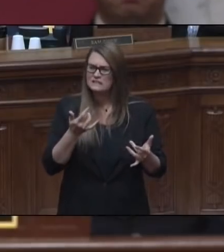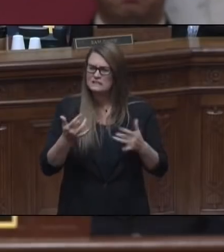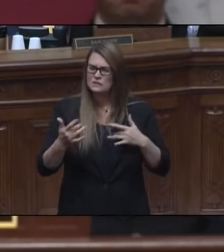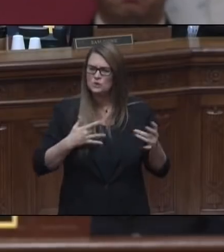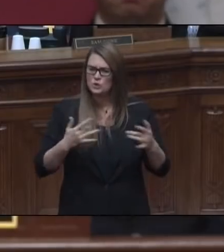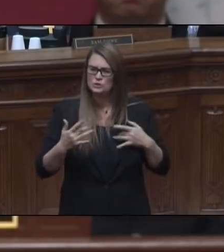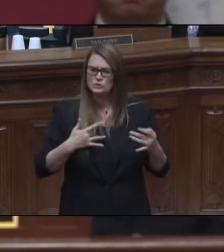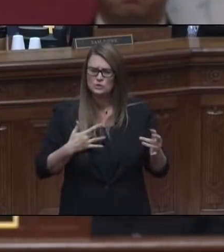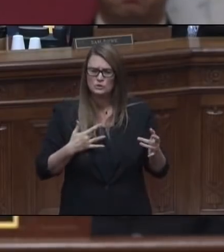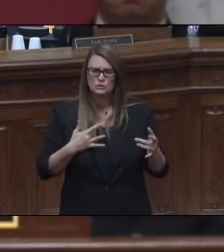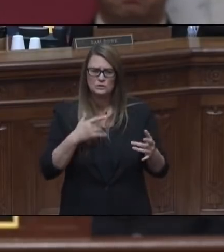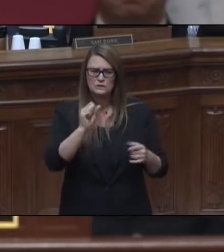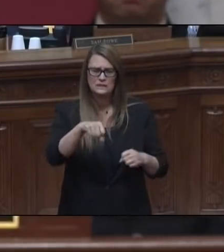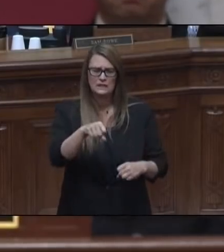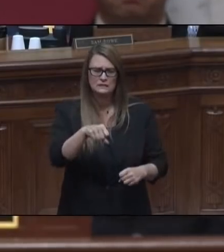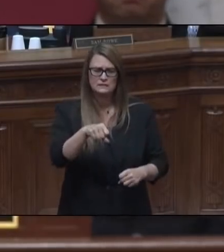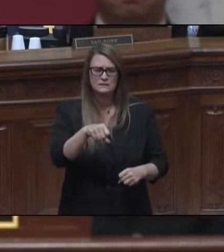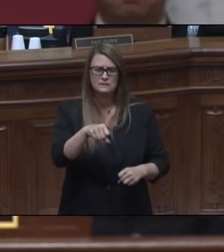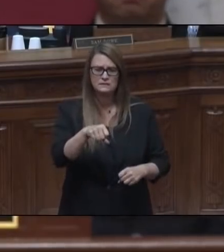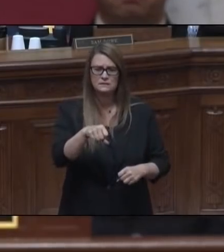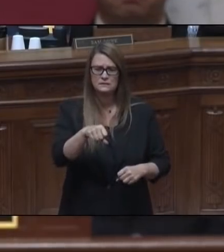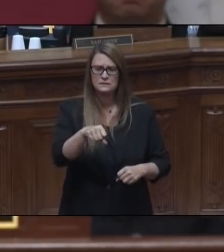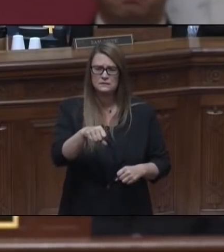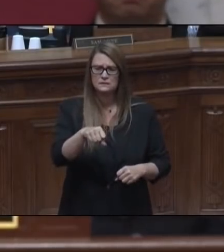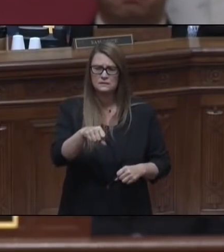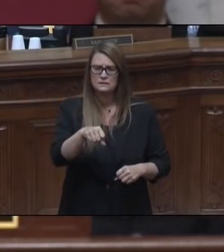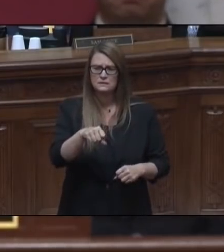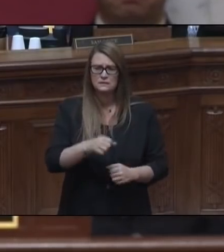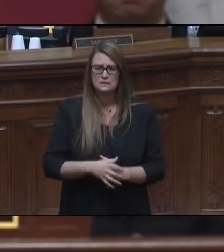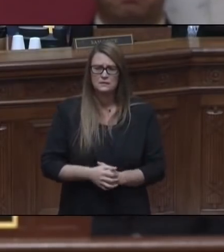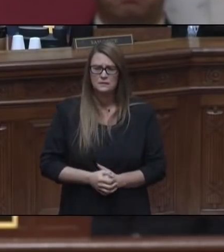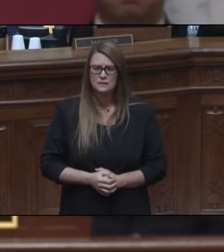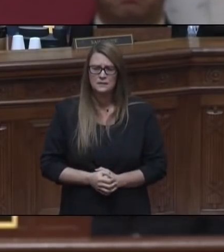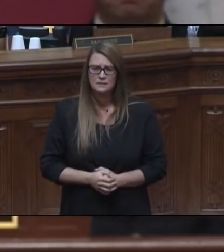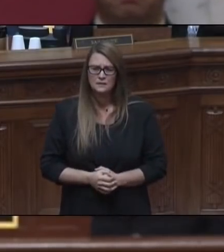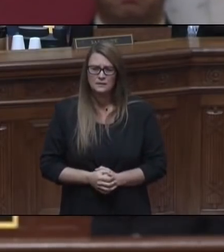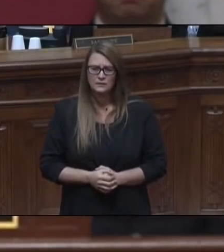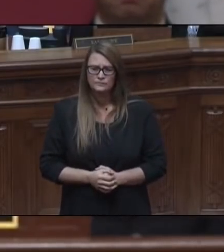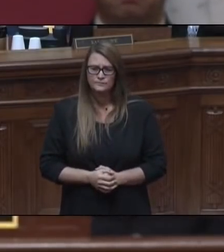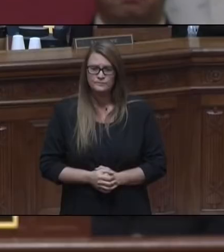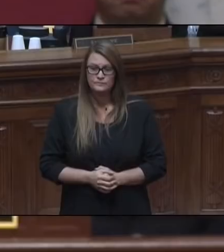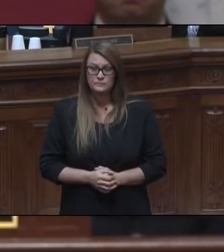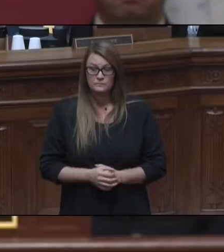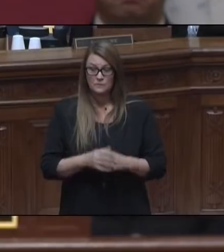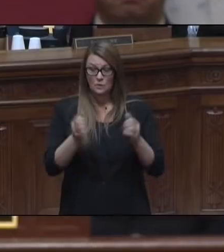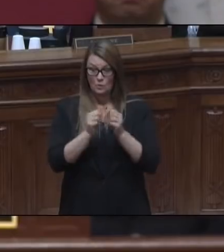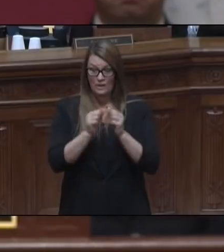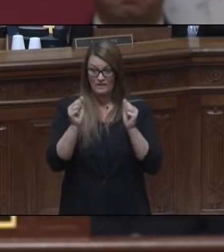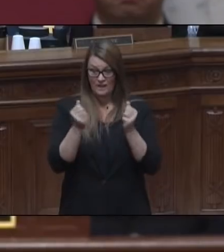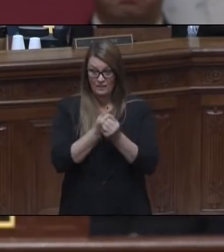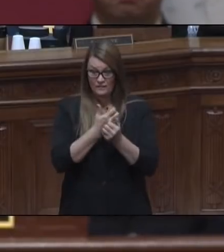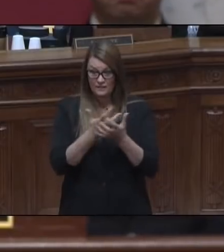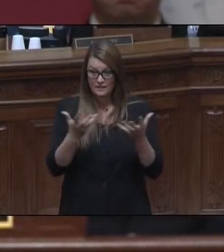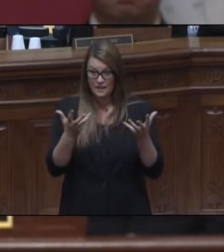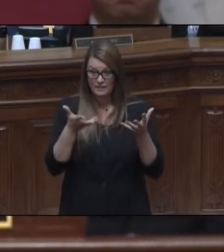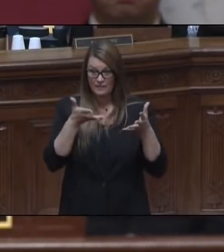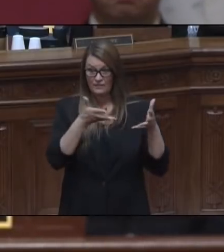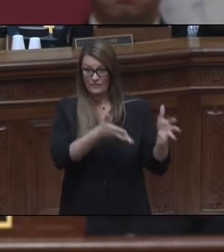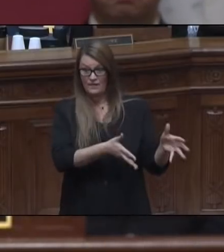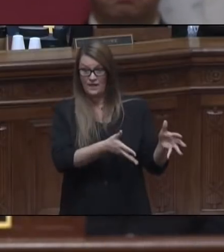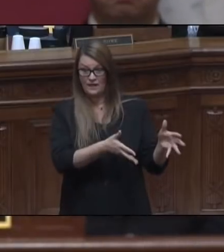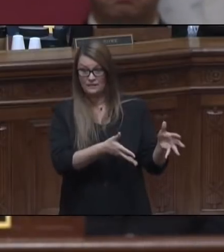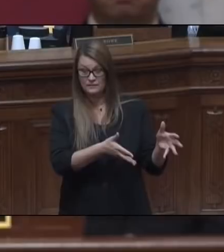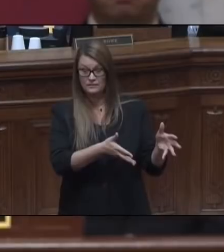then absolutely, again, I think you're really not thinking right. But in all of that, this border situation